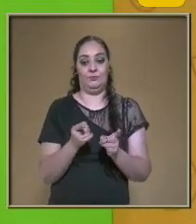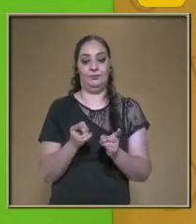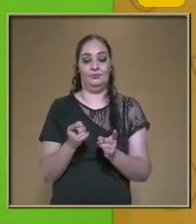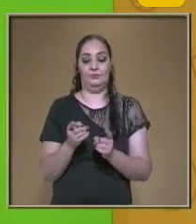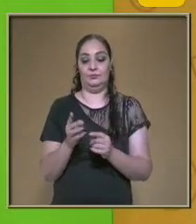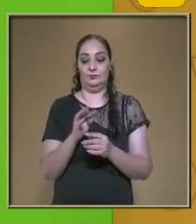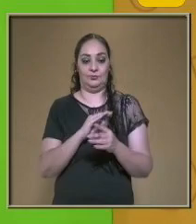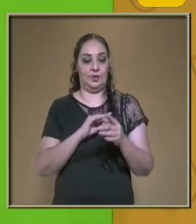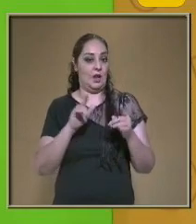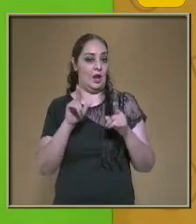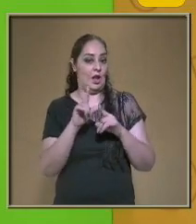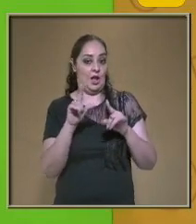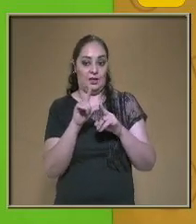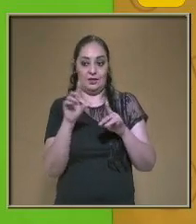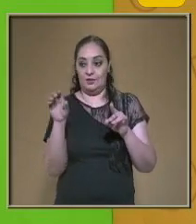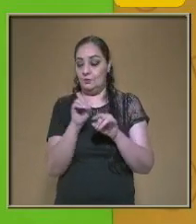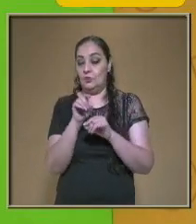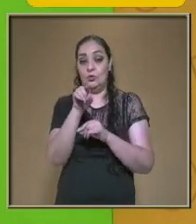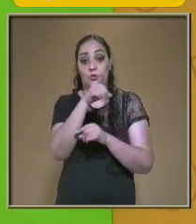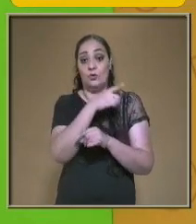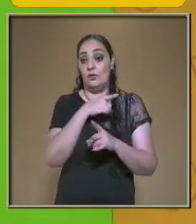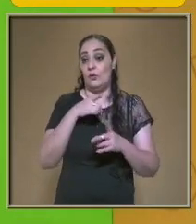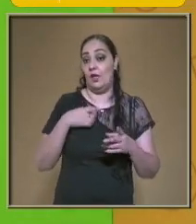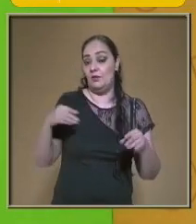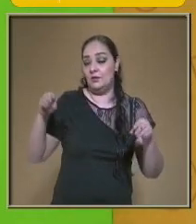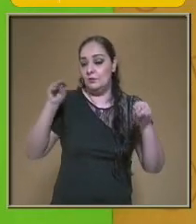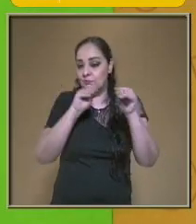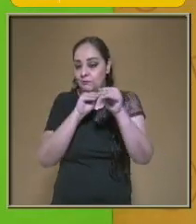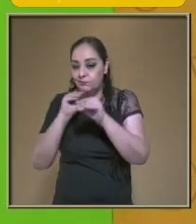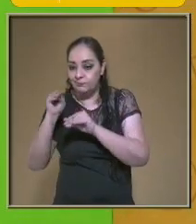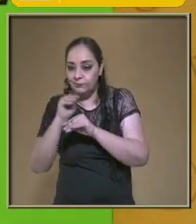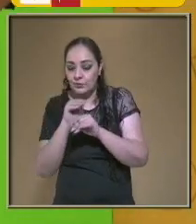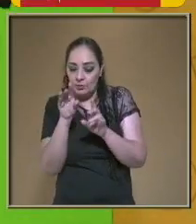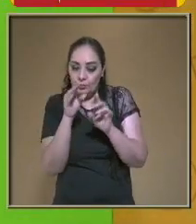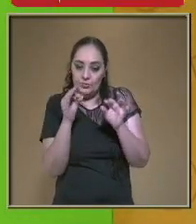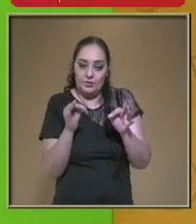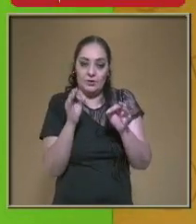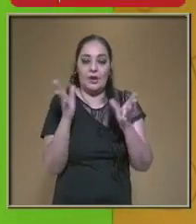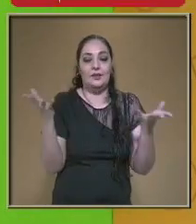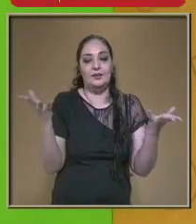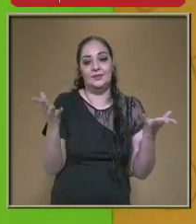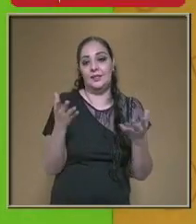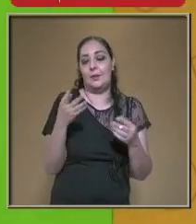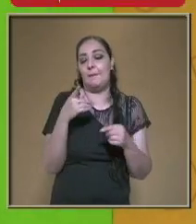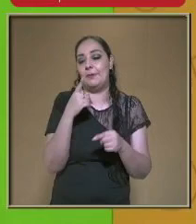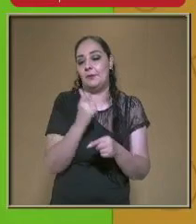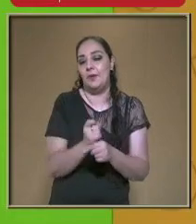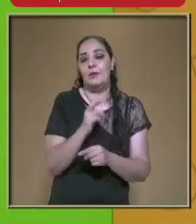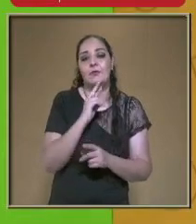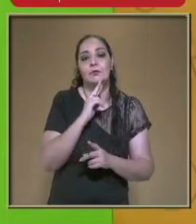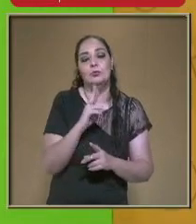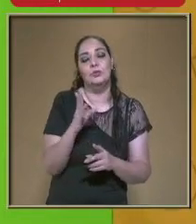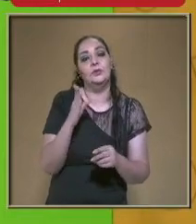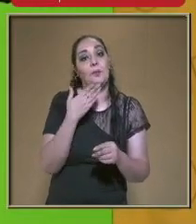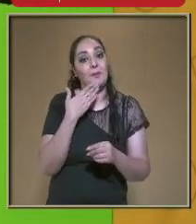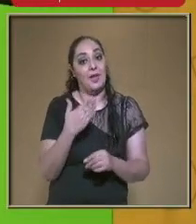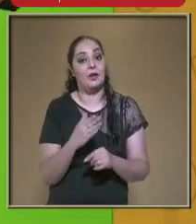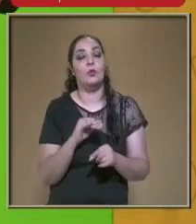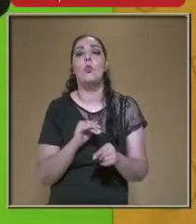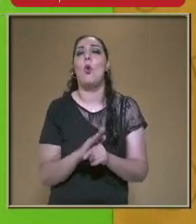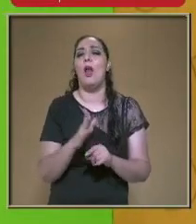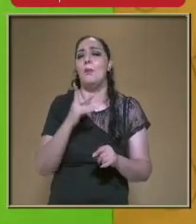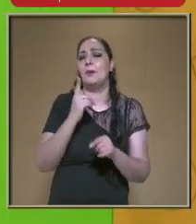no order letters. You need to unscramble to order these letters and to make the first answer. What is the first